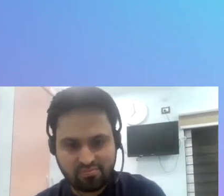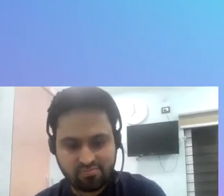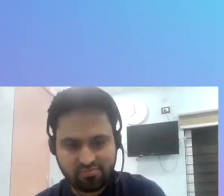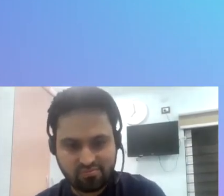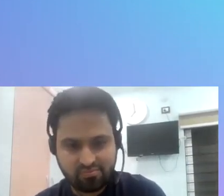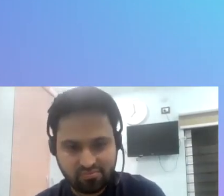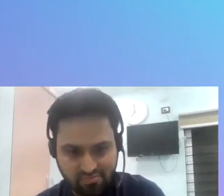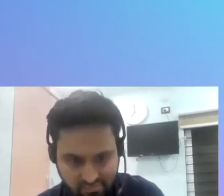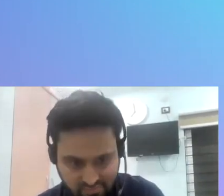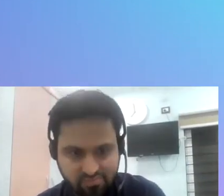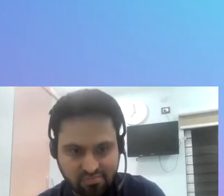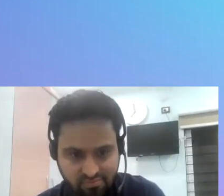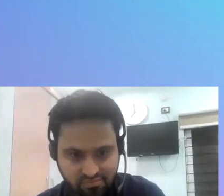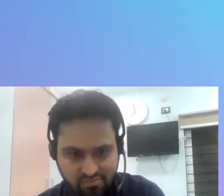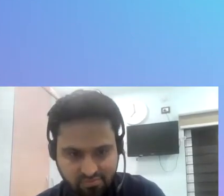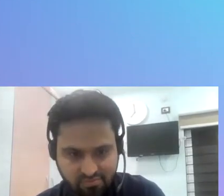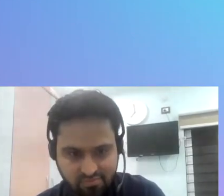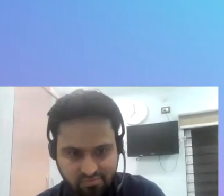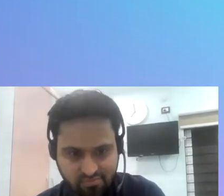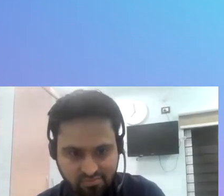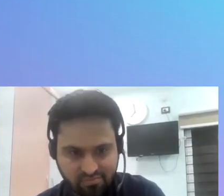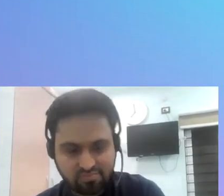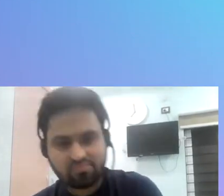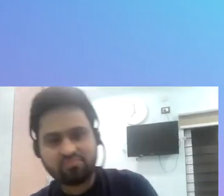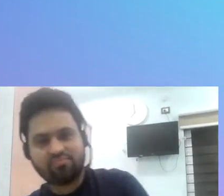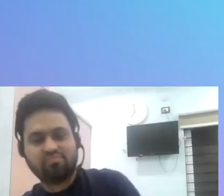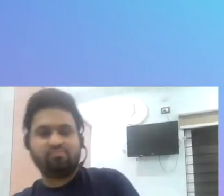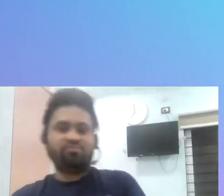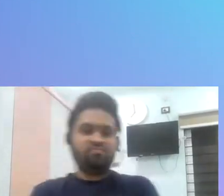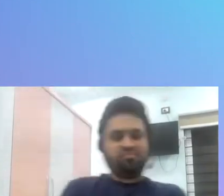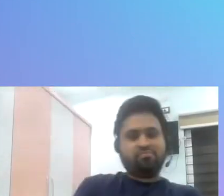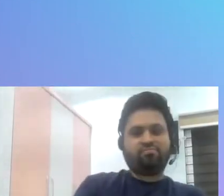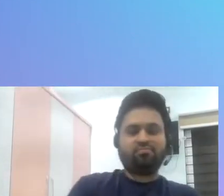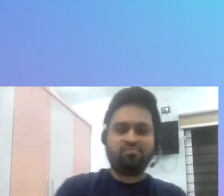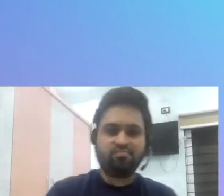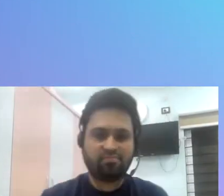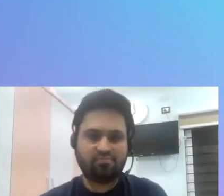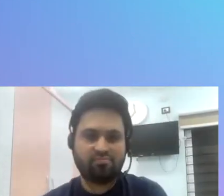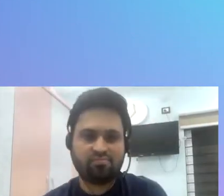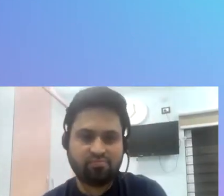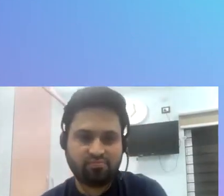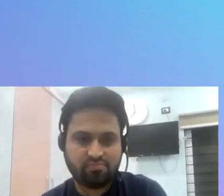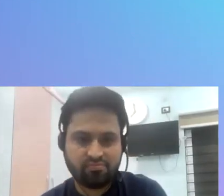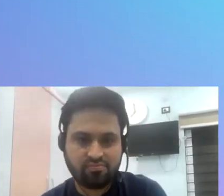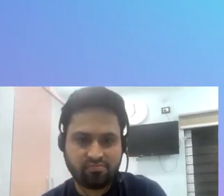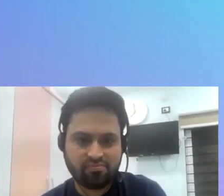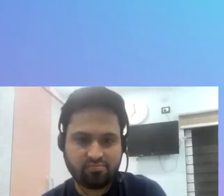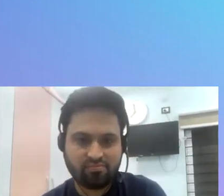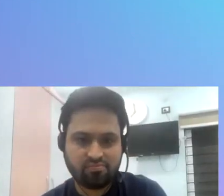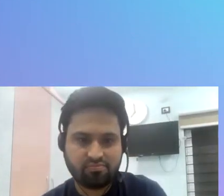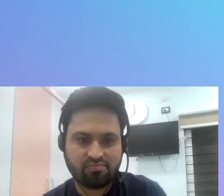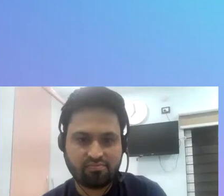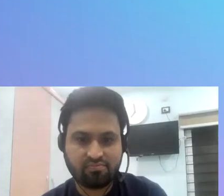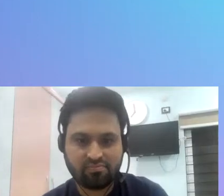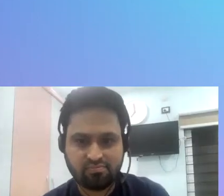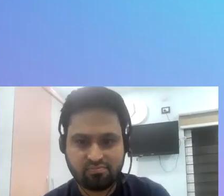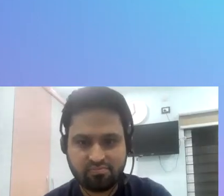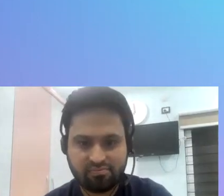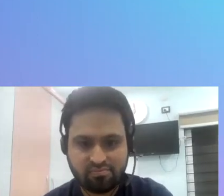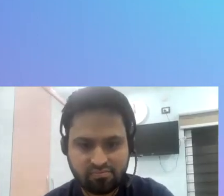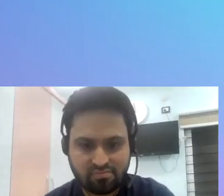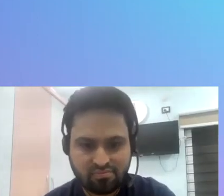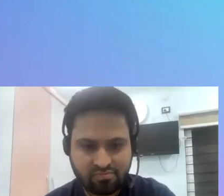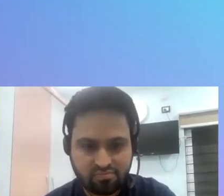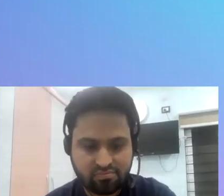send you links to that. Irfan probably has already posted that in, but yeah, it's axe.dq.com, and you can look at all the available products